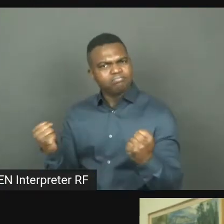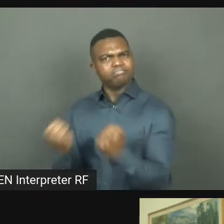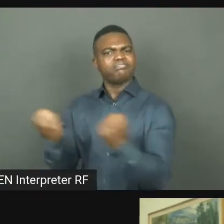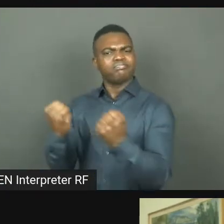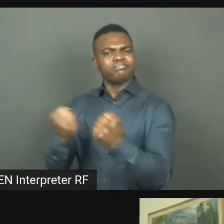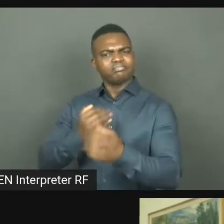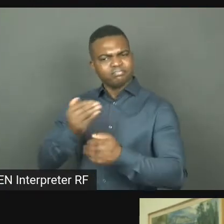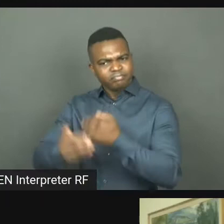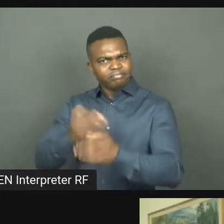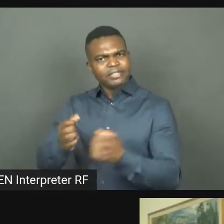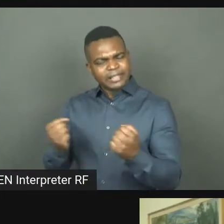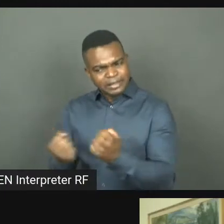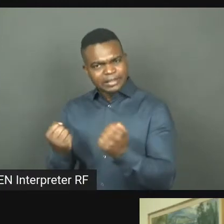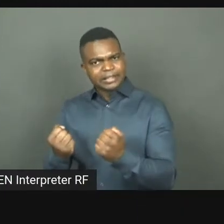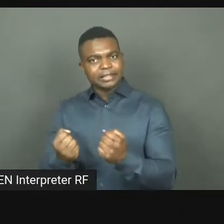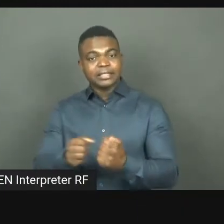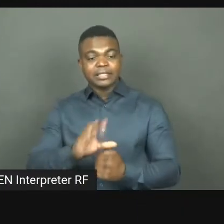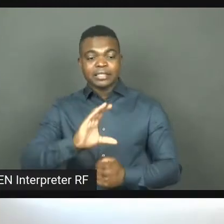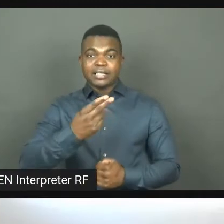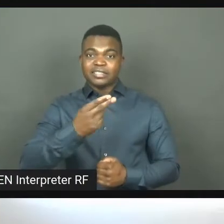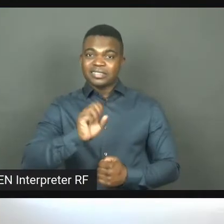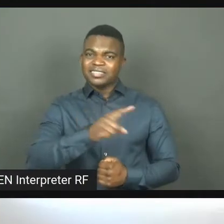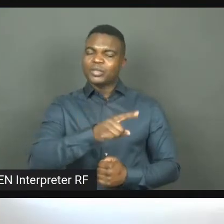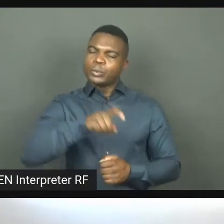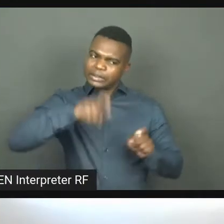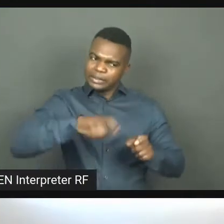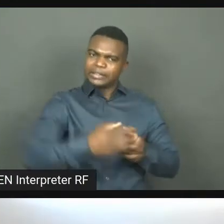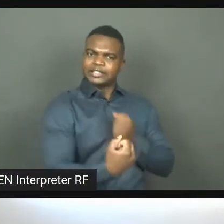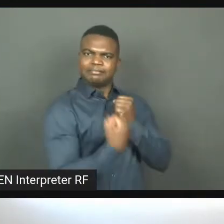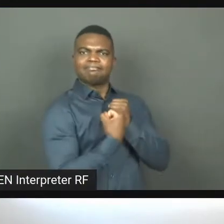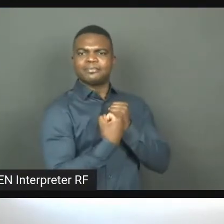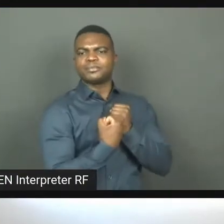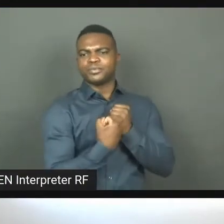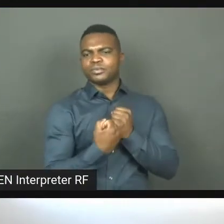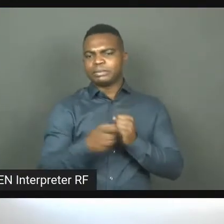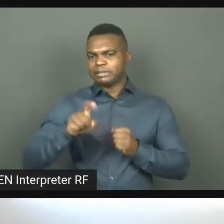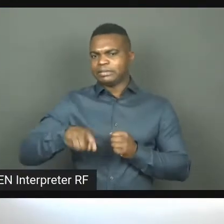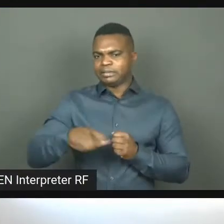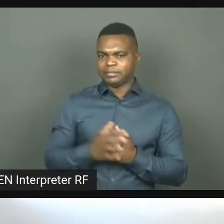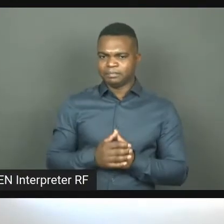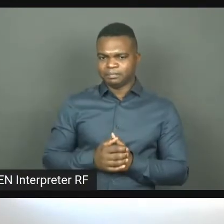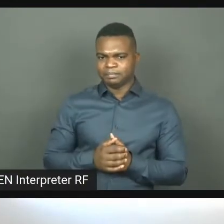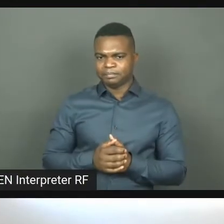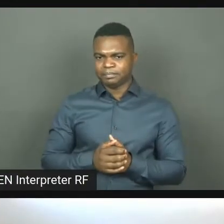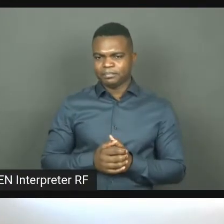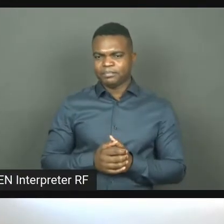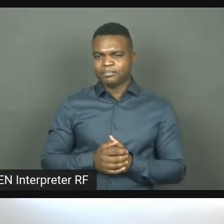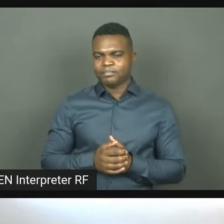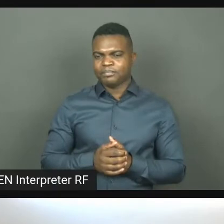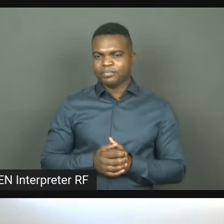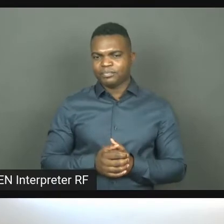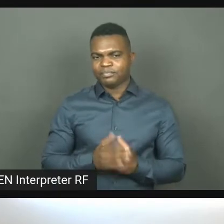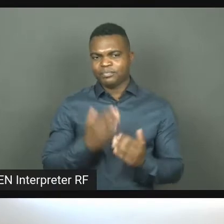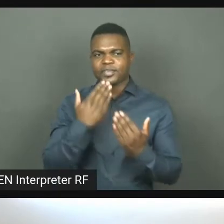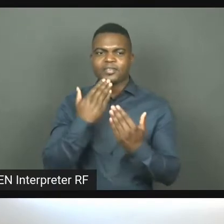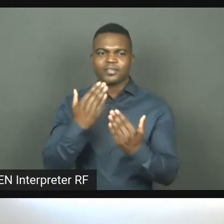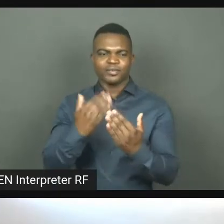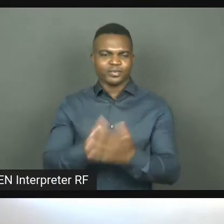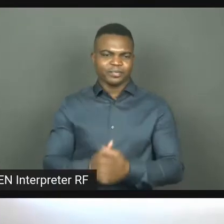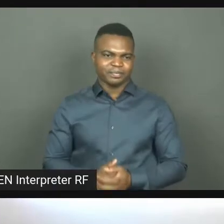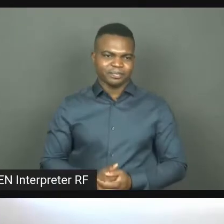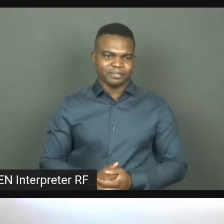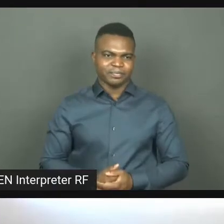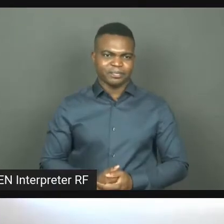We will take some questions now. Robert, can you come back there? Yes. We are inviting the participants, the